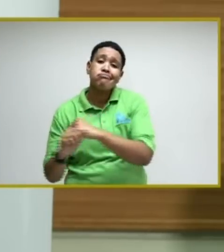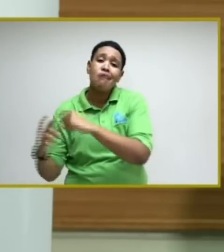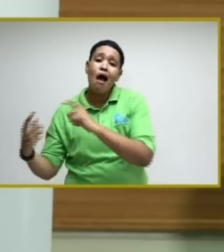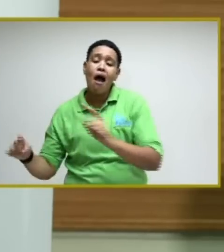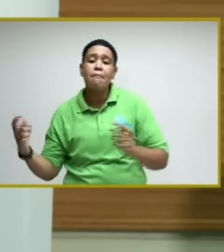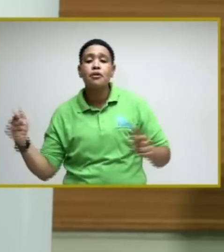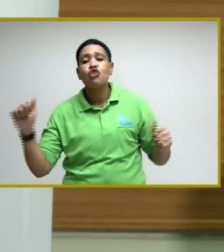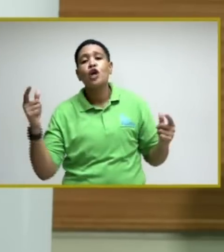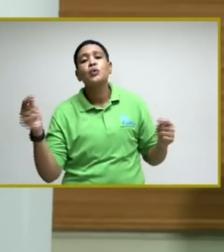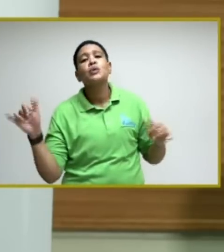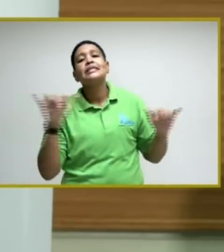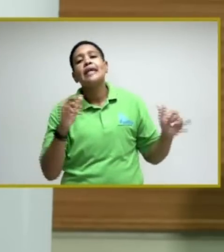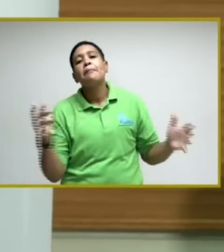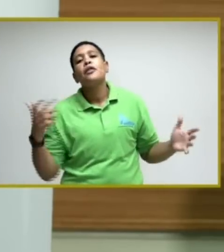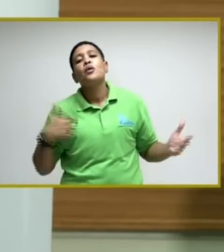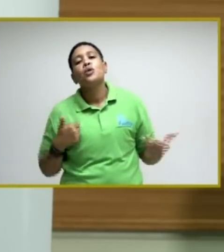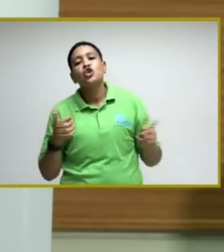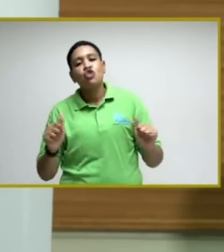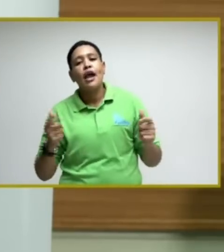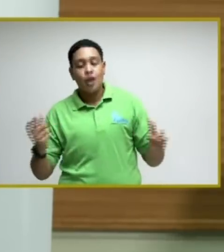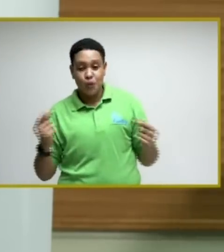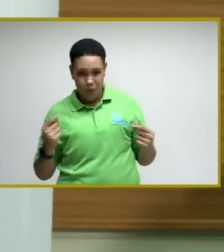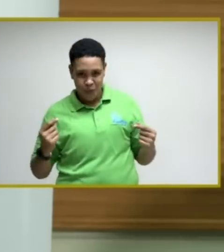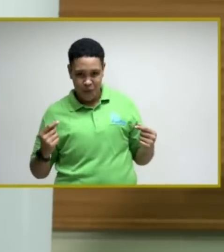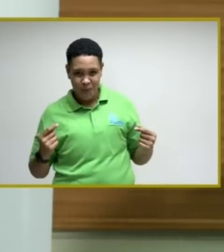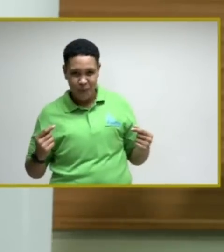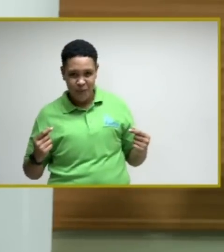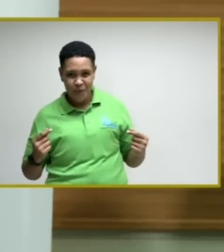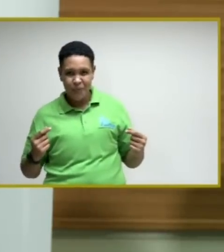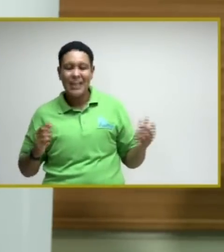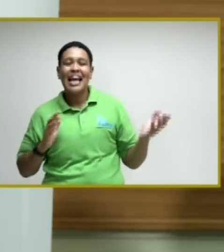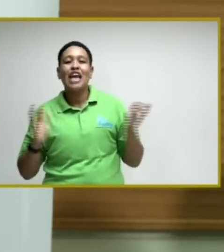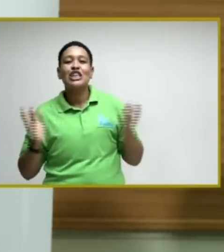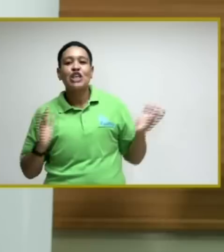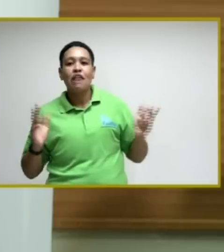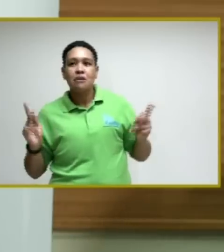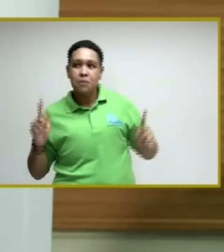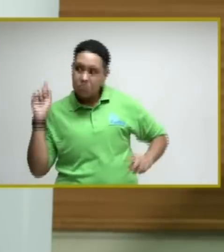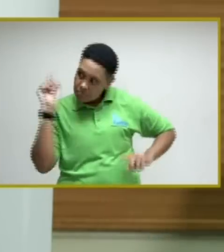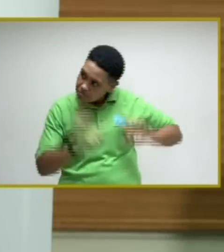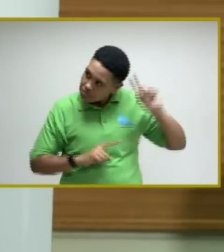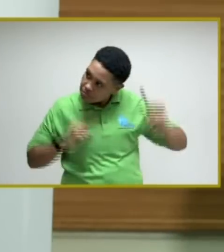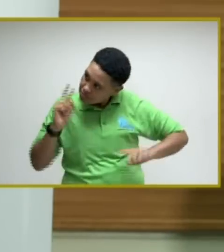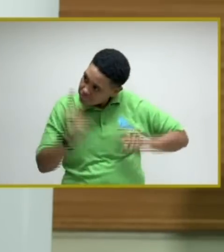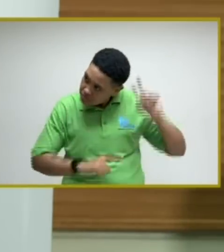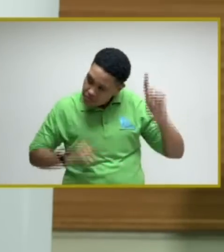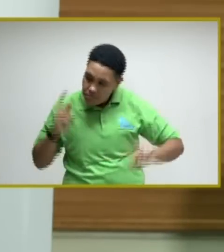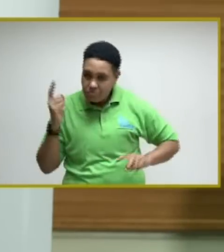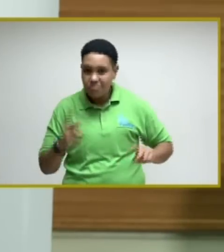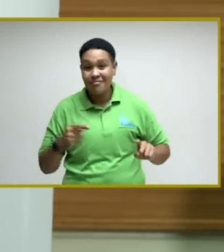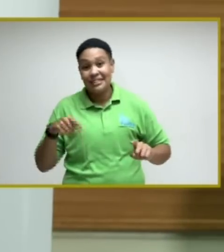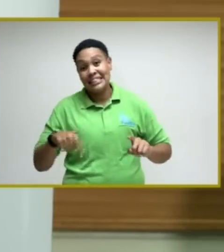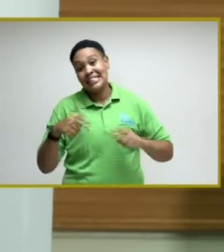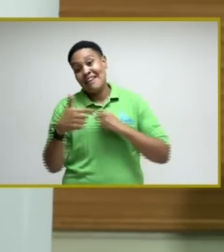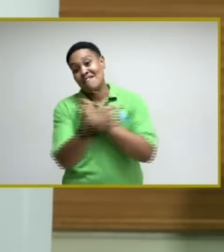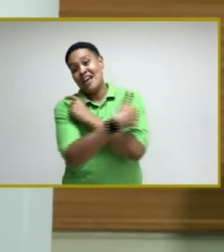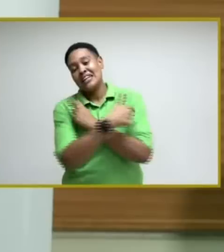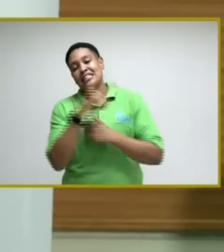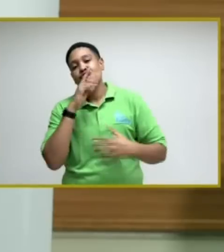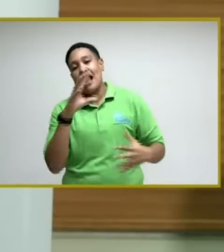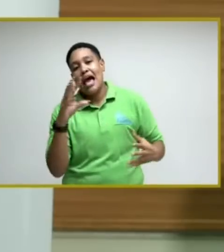do the very same thing that we're trying to do, to get a service taken up, a product, in this instance vaccines,